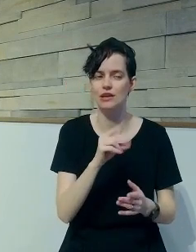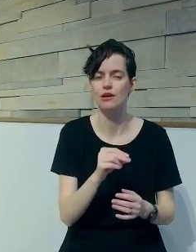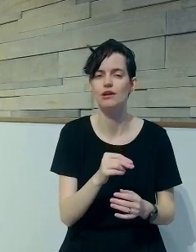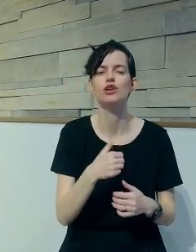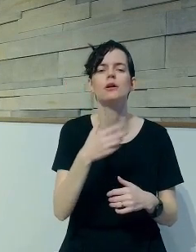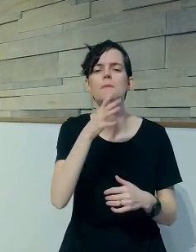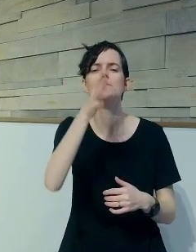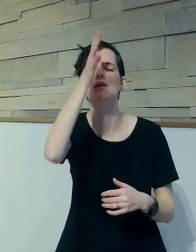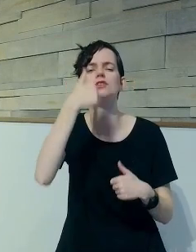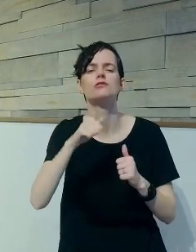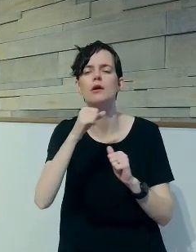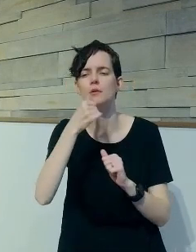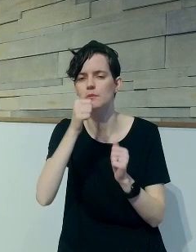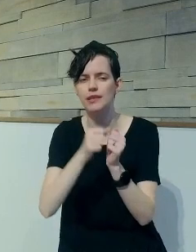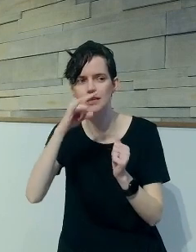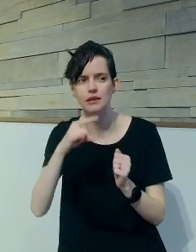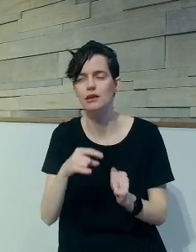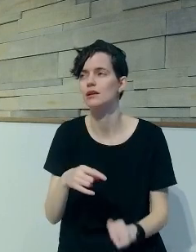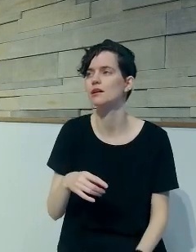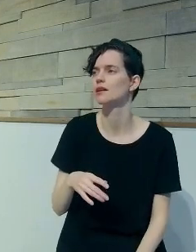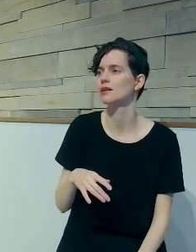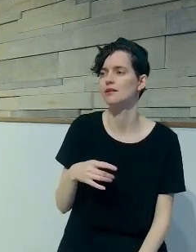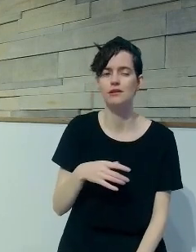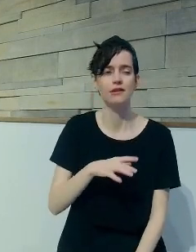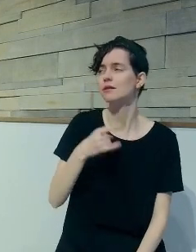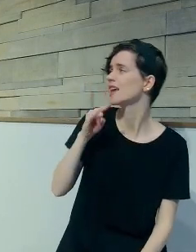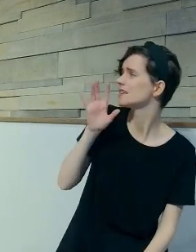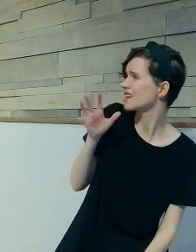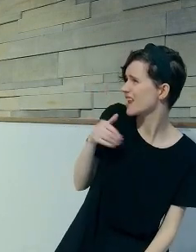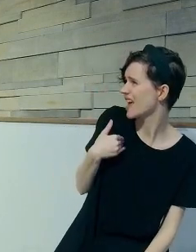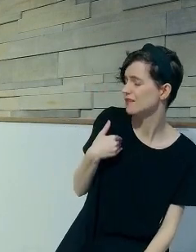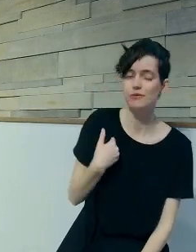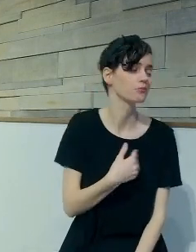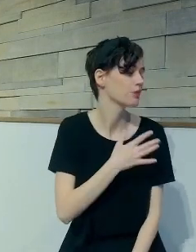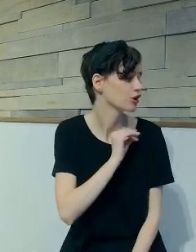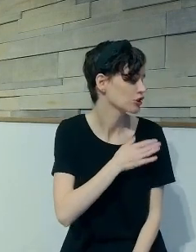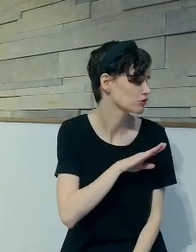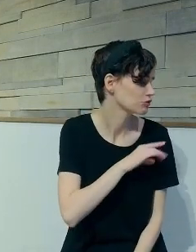with your kids, Mommy, can I have? My grace is sufficient for you. All right, yeah.